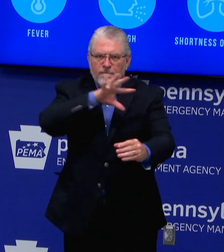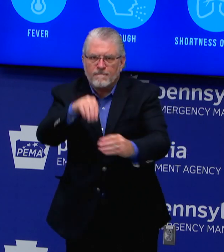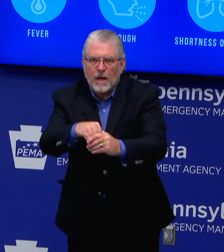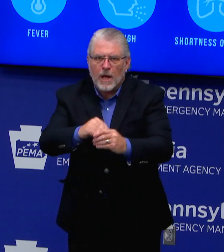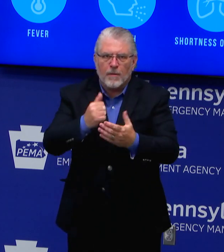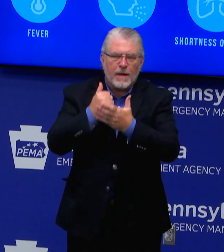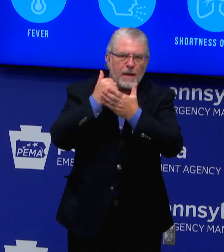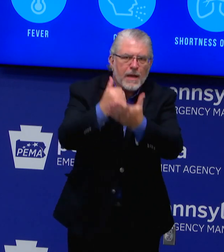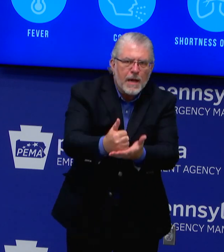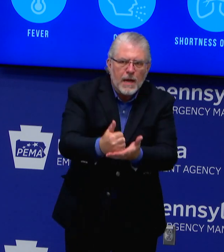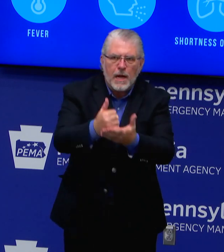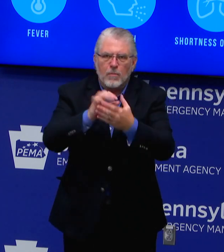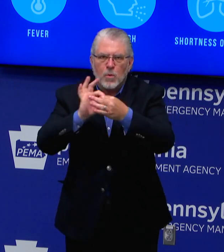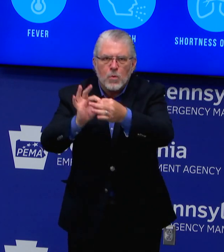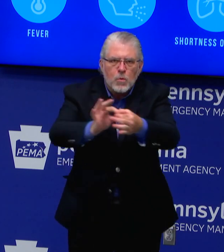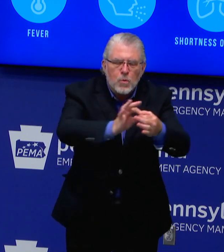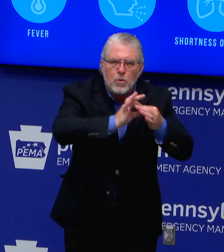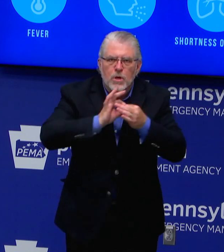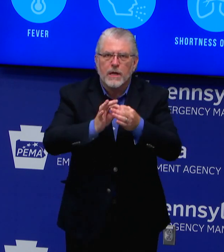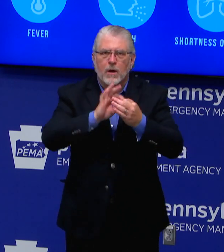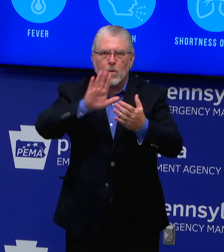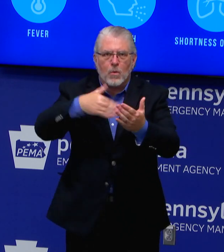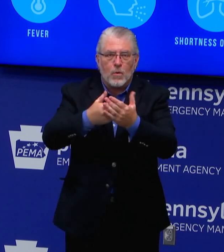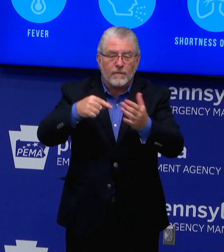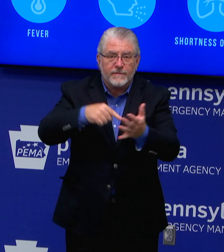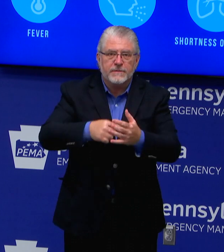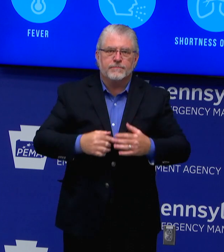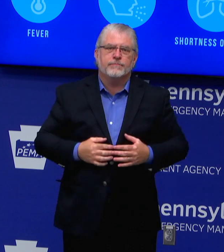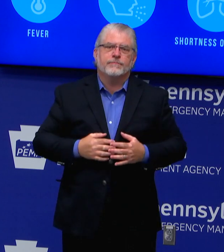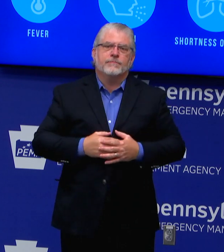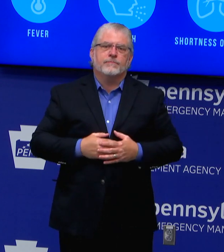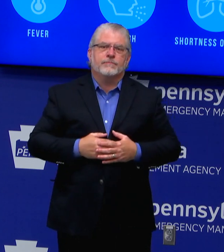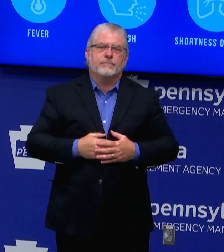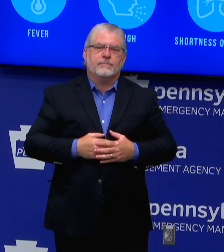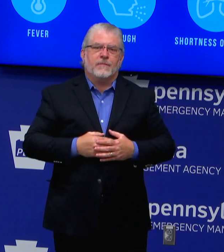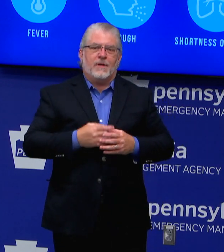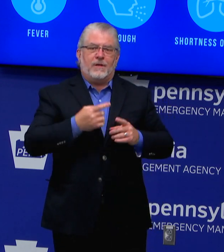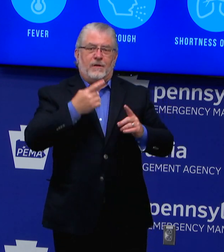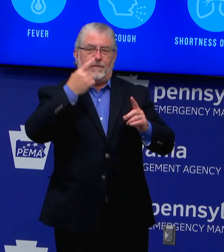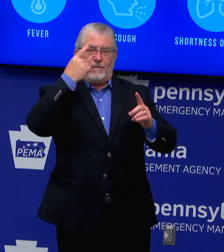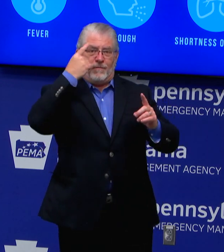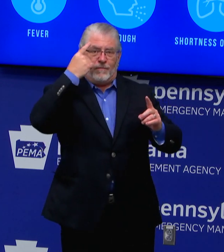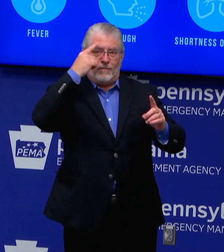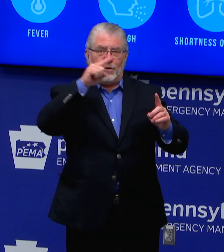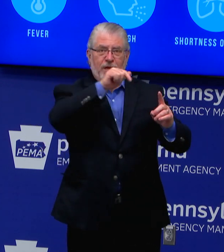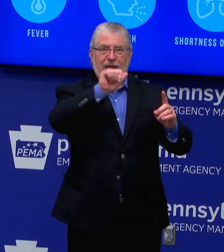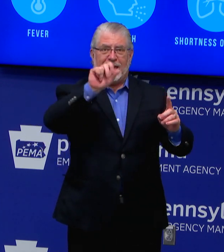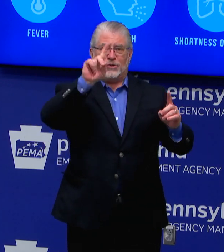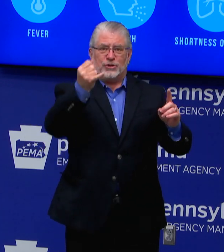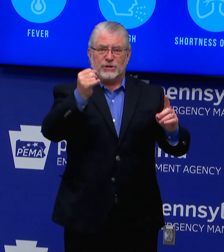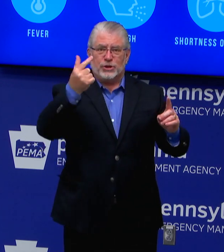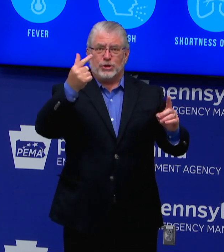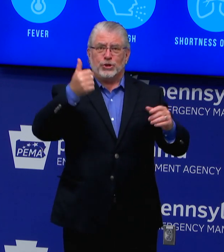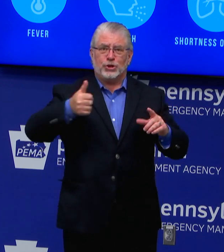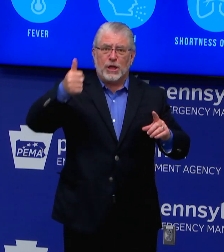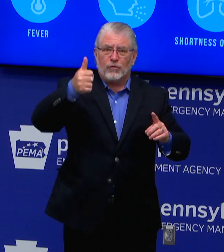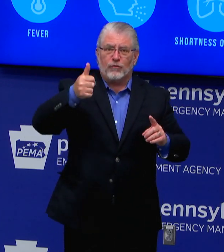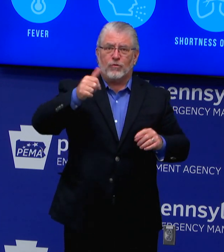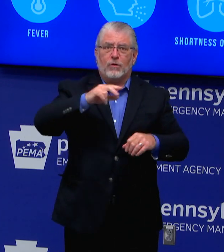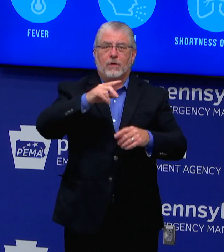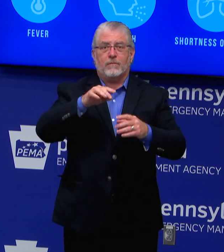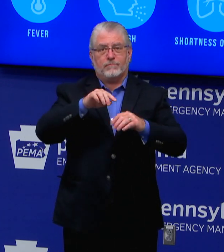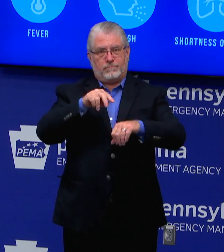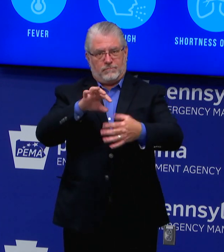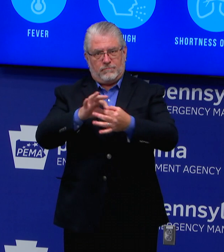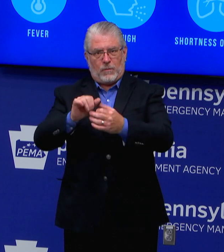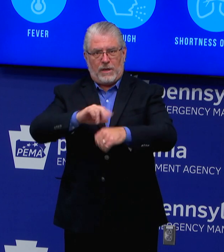local governments across the Commonwealth. On behalf of the Adjutant General, the Pennsylvania National Guard, Major General Anthony Corelli,